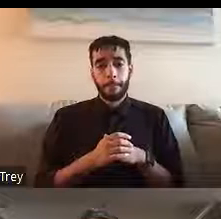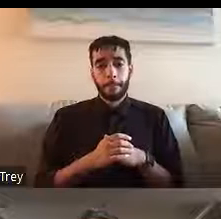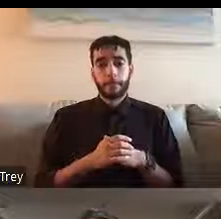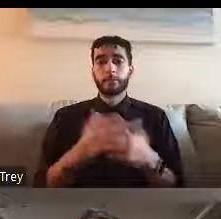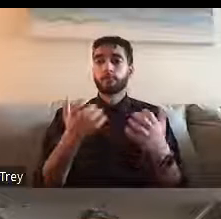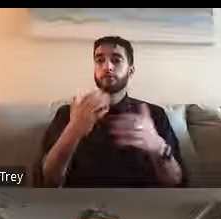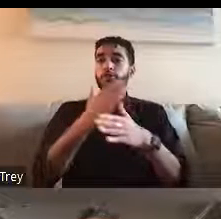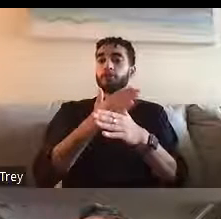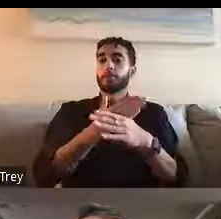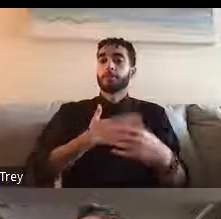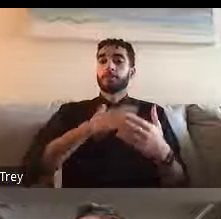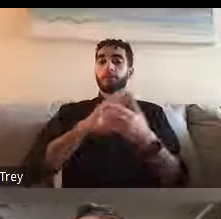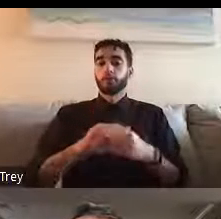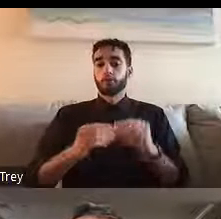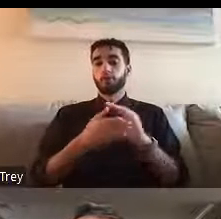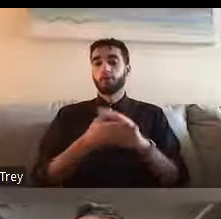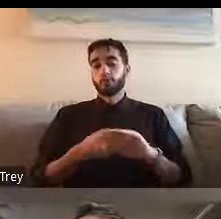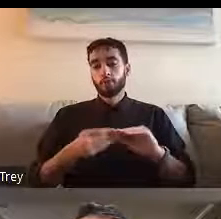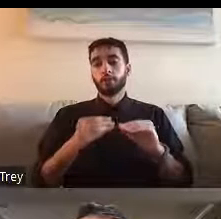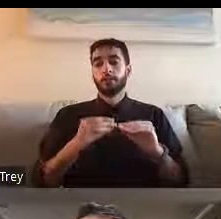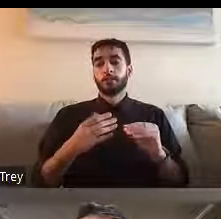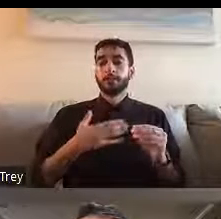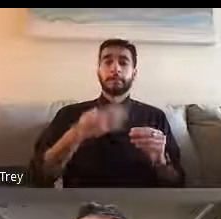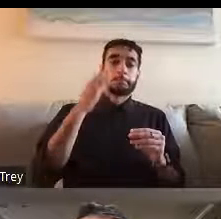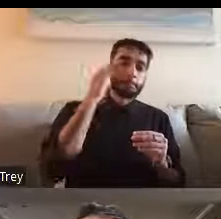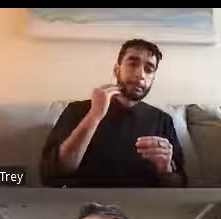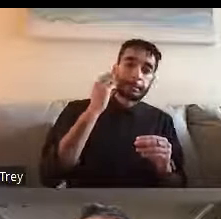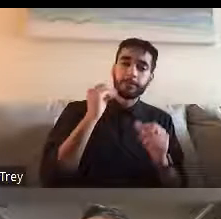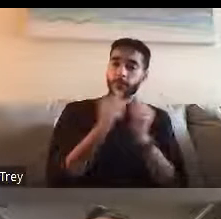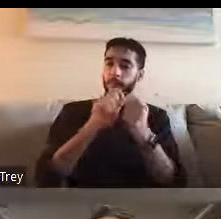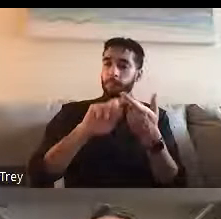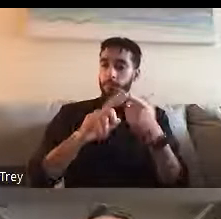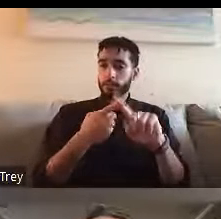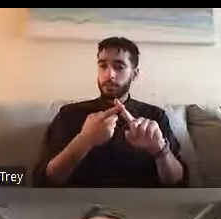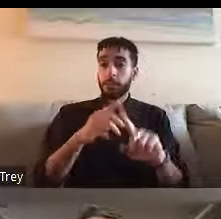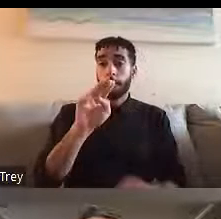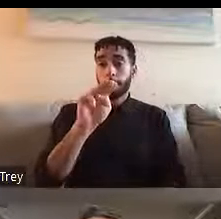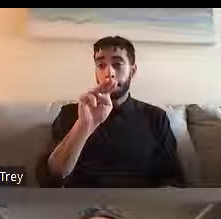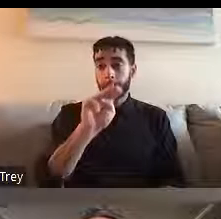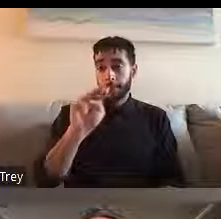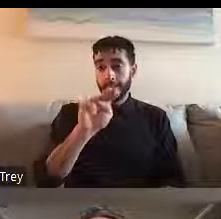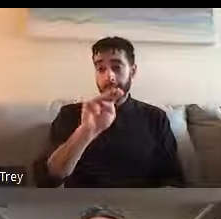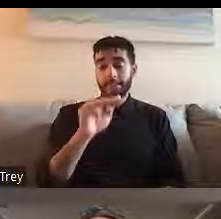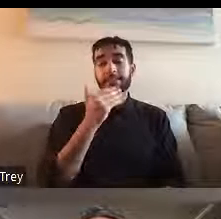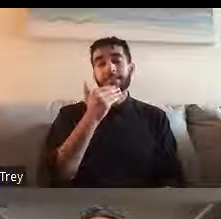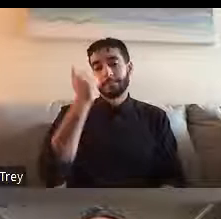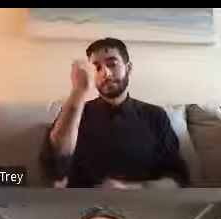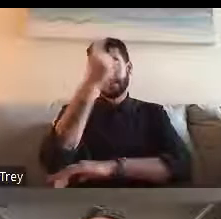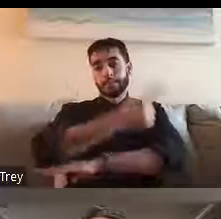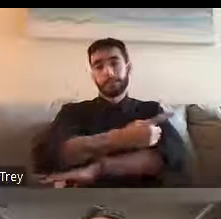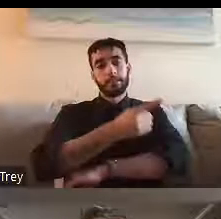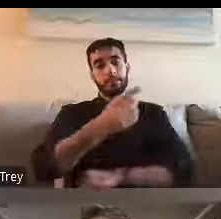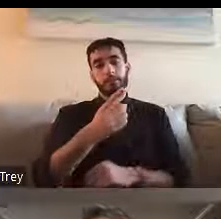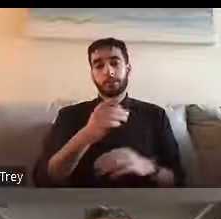stories, jokes, and talents with her friends. Mondays, it is the best day because she's